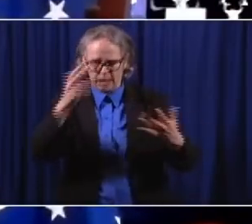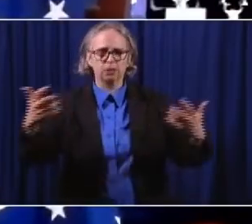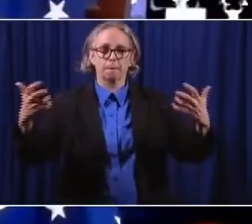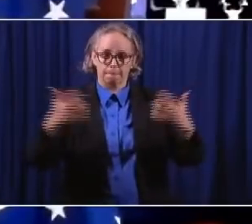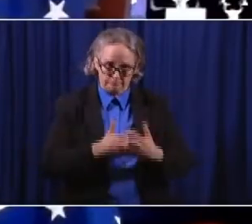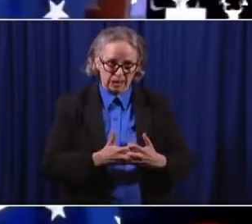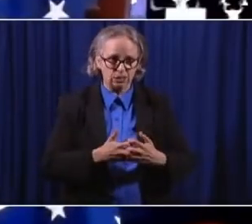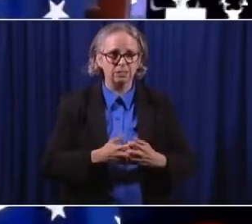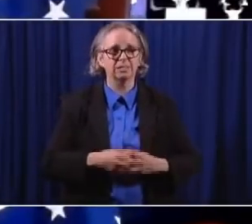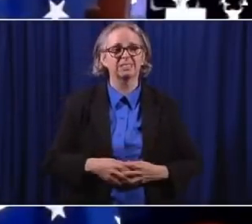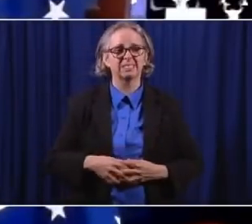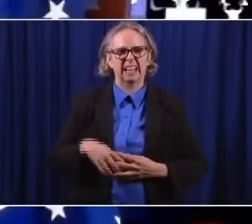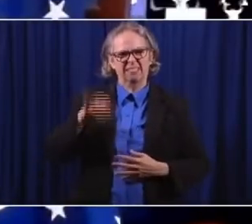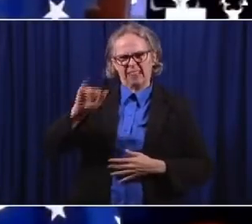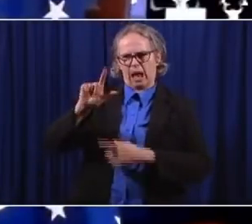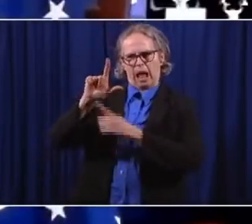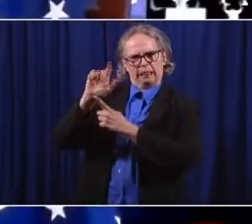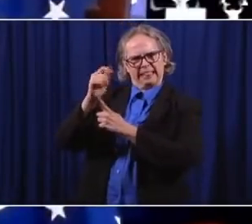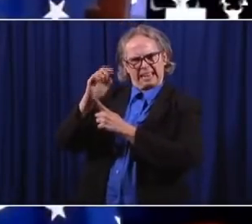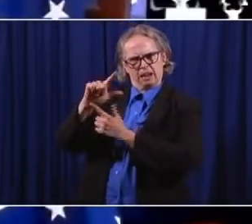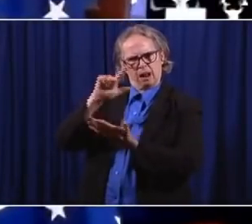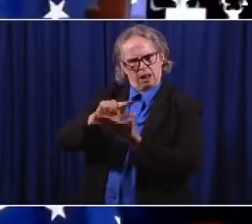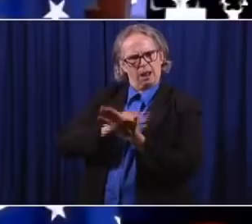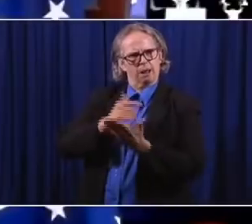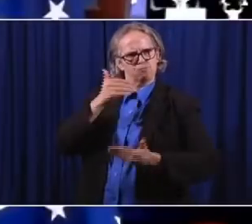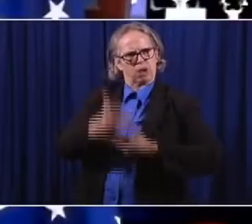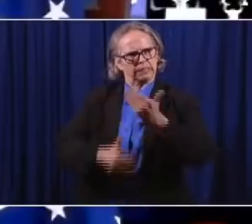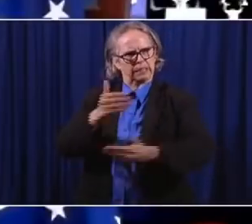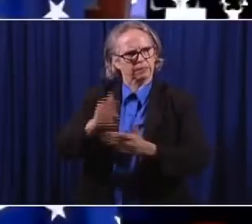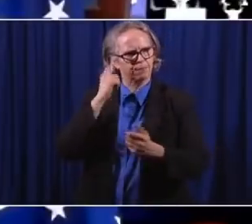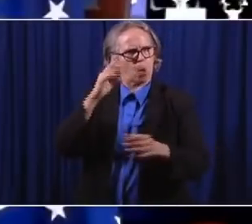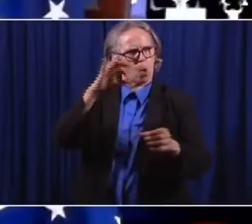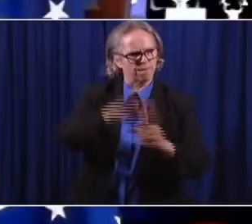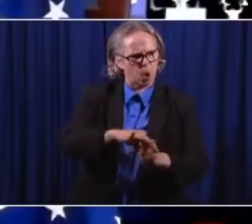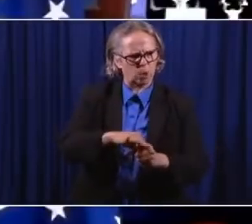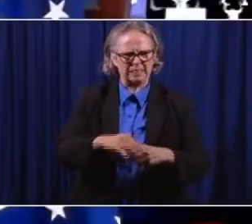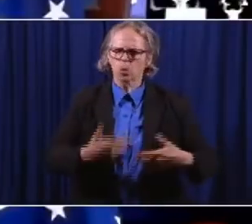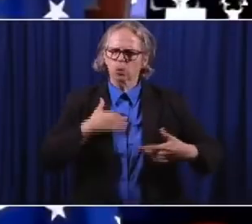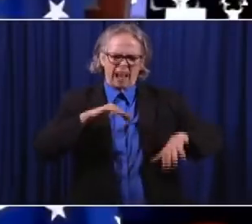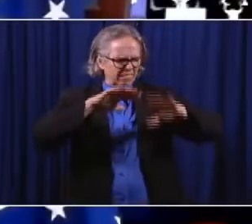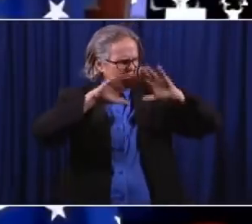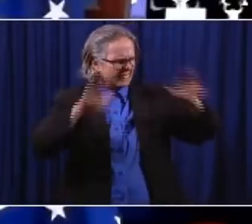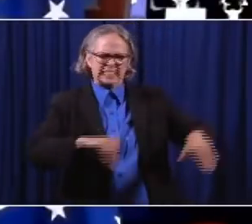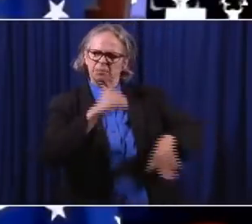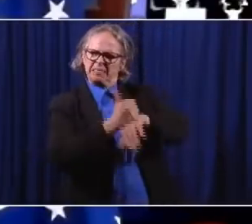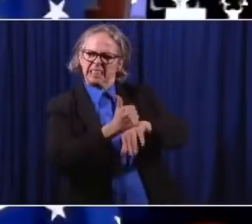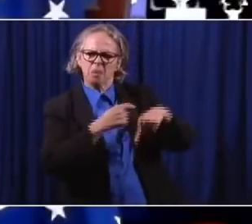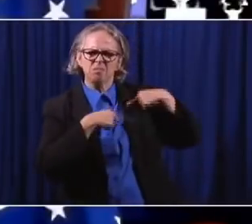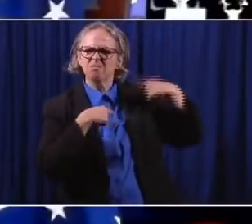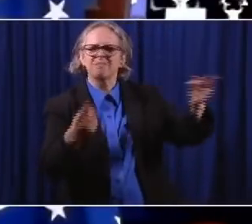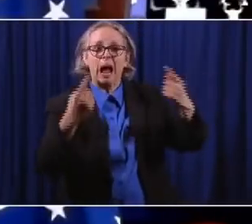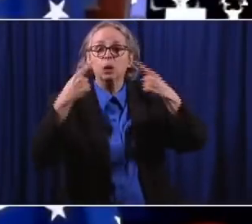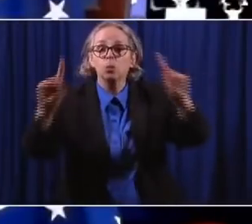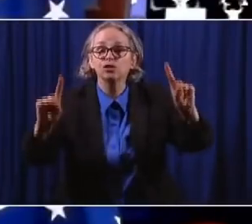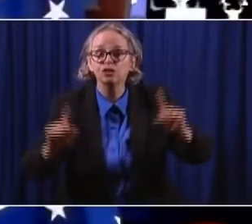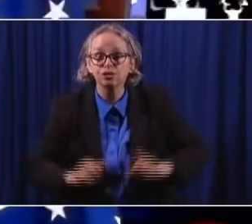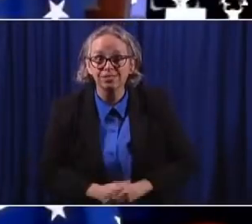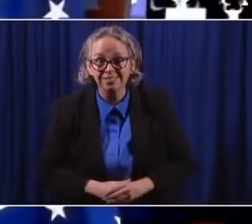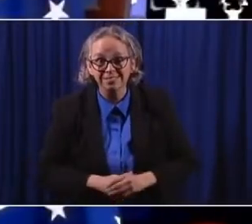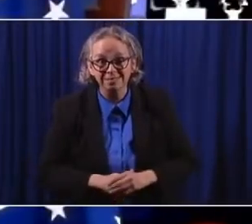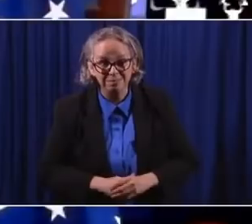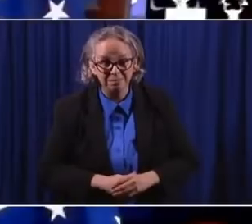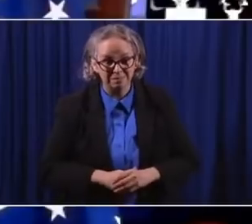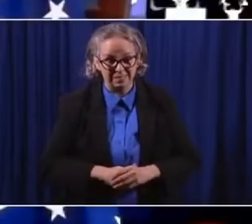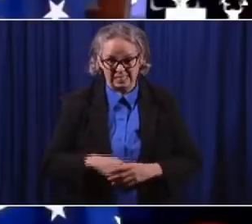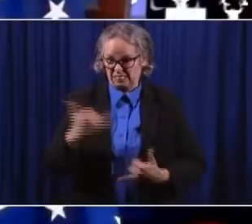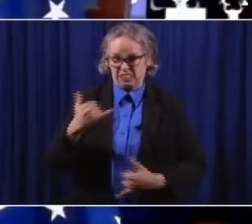it's a legally cast vote. And that system has worked here It is the same system that's in place this